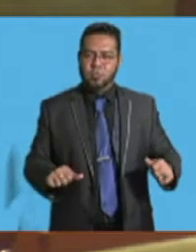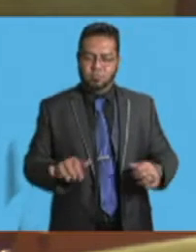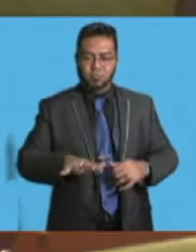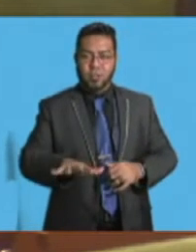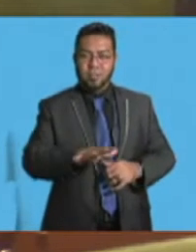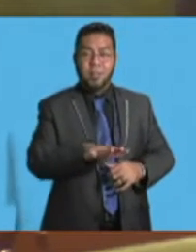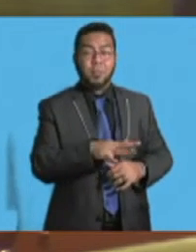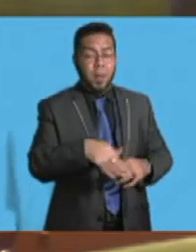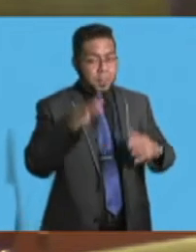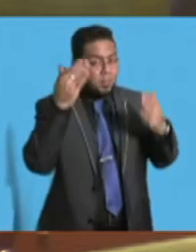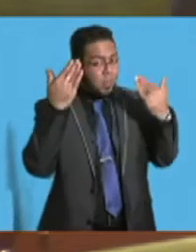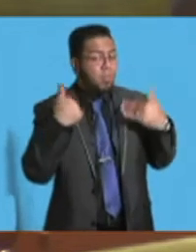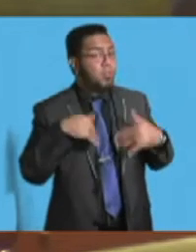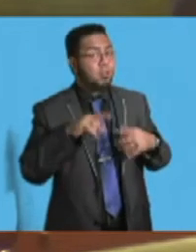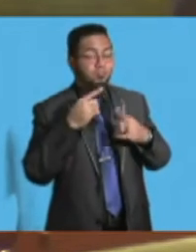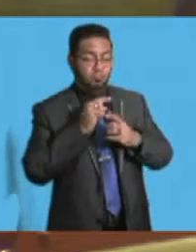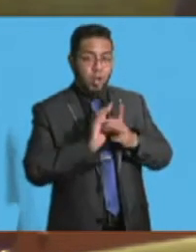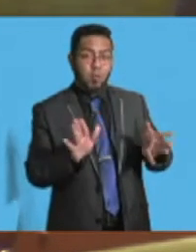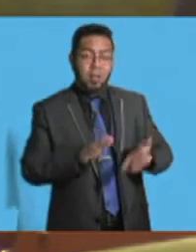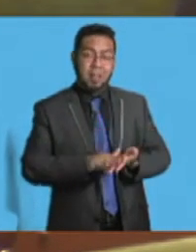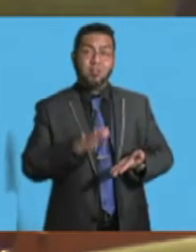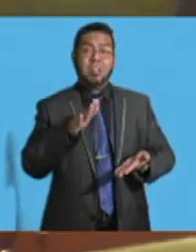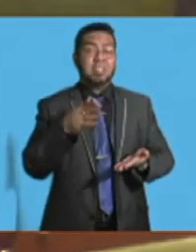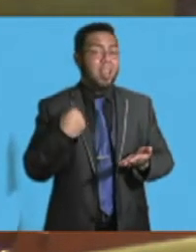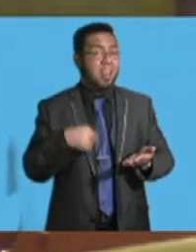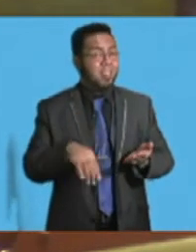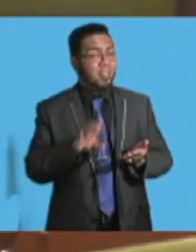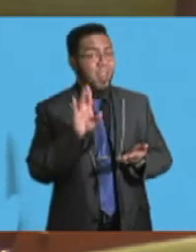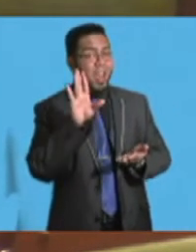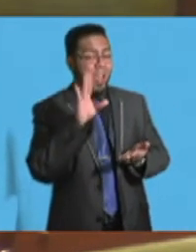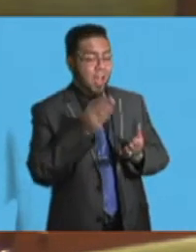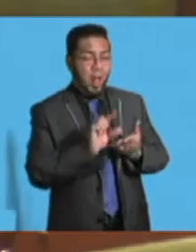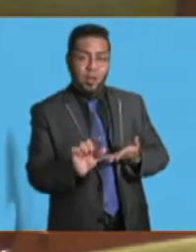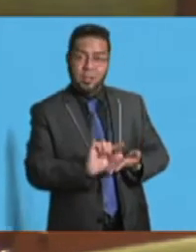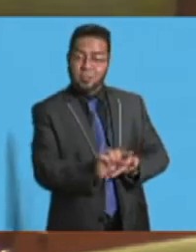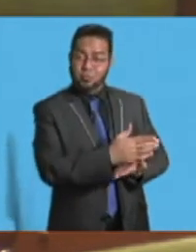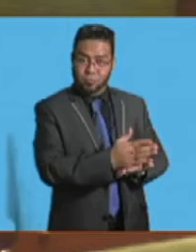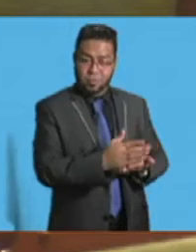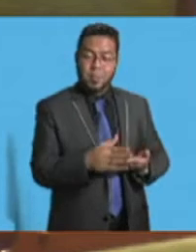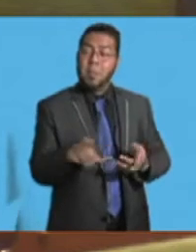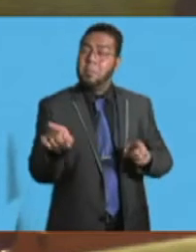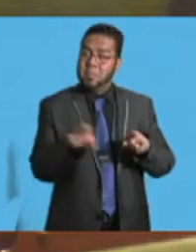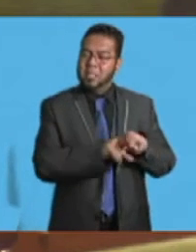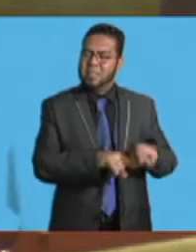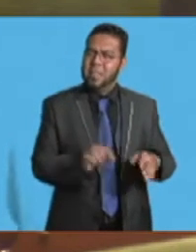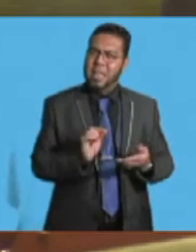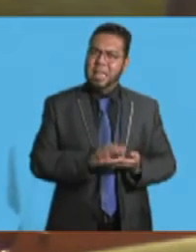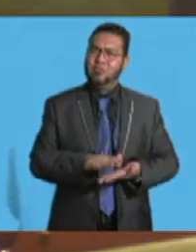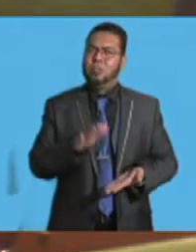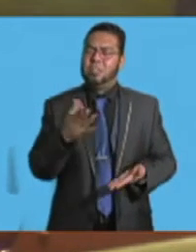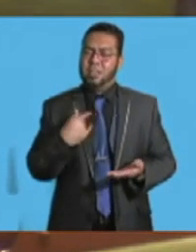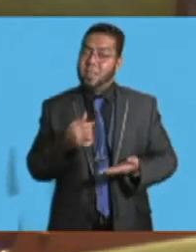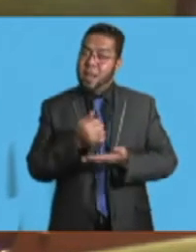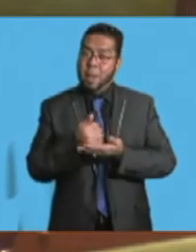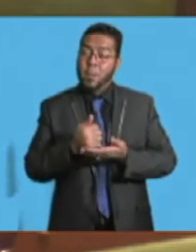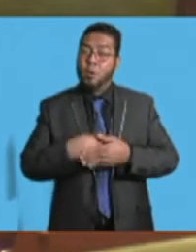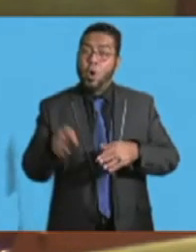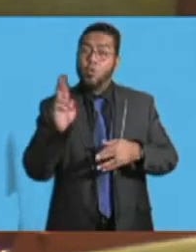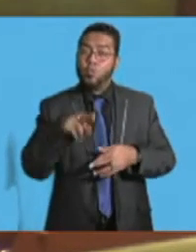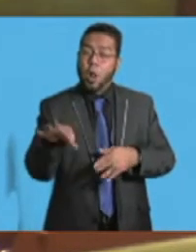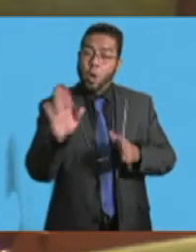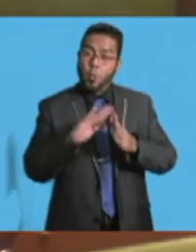Madam Speaker, the general increase in most of the allocations under the Ministry of Agriculture budget means an increase in the number of rural communities